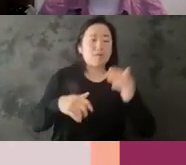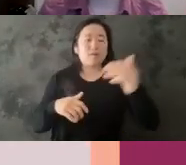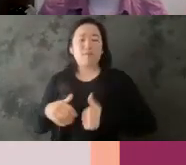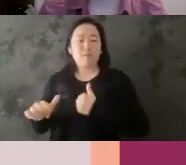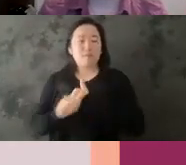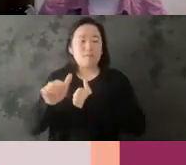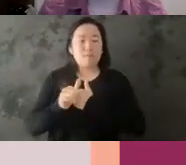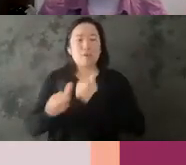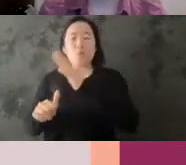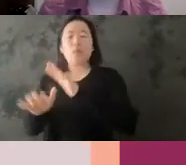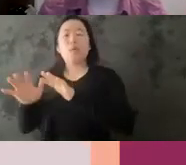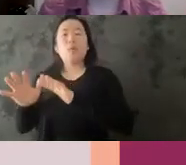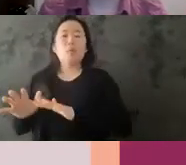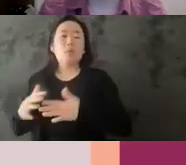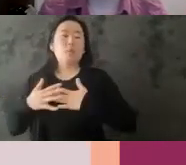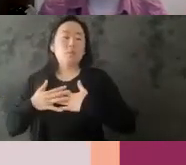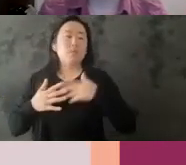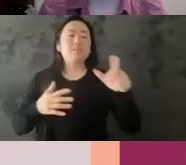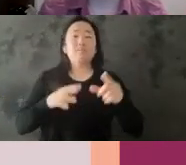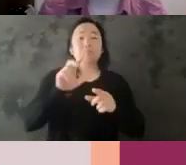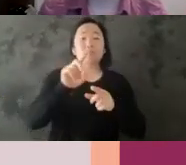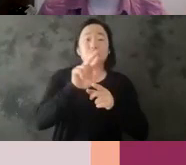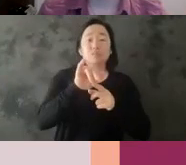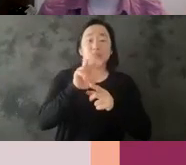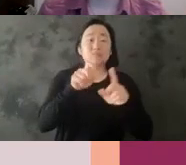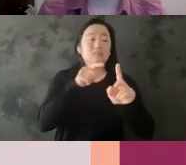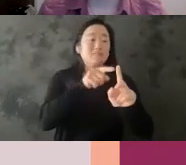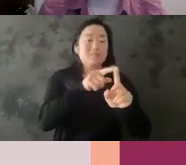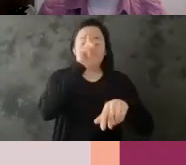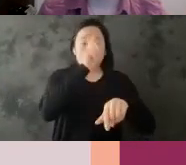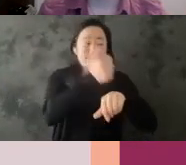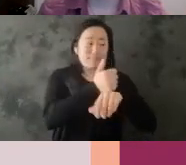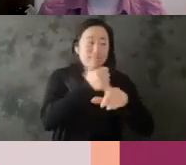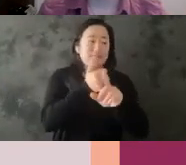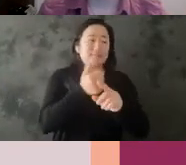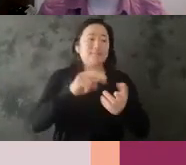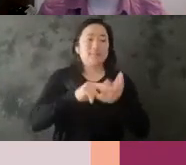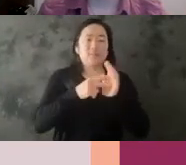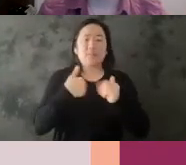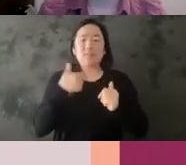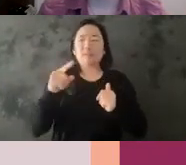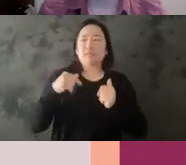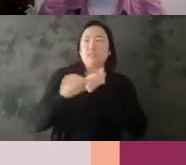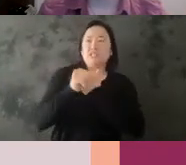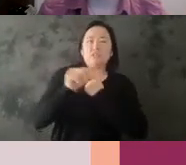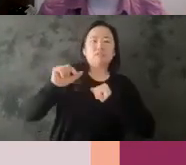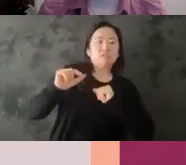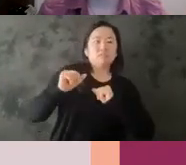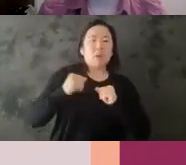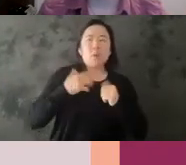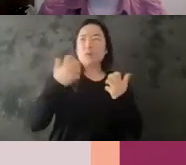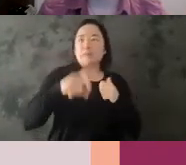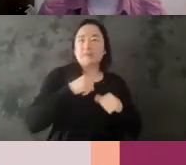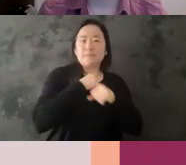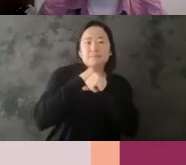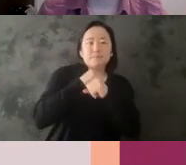of threat. So this involves a mindset focused on seeking protection from dangers, which is a system that and